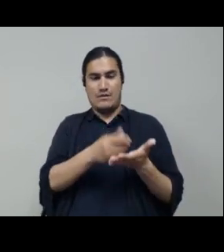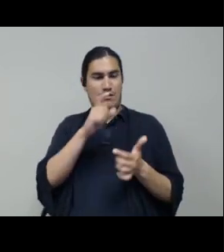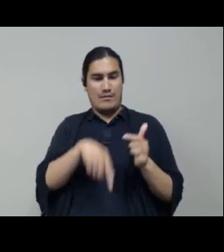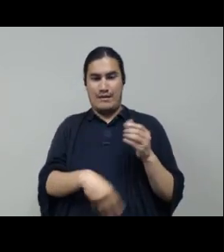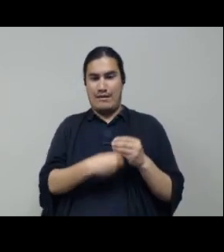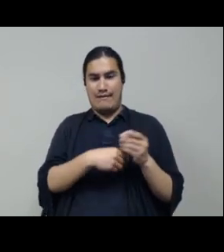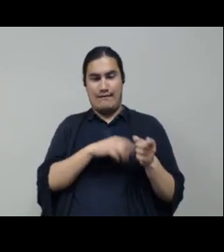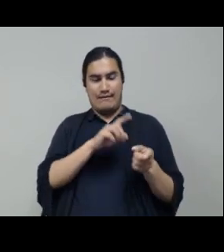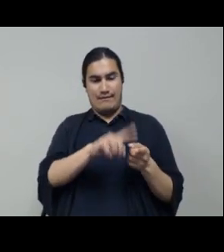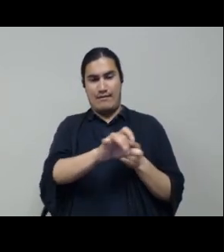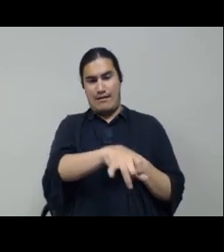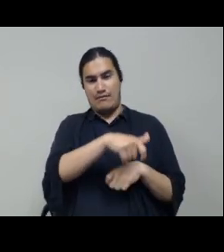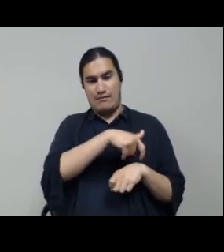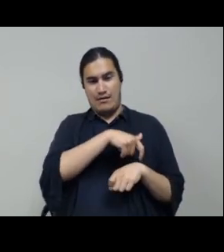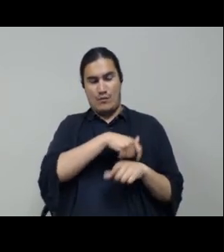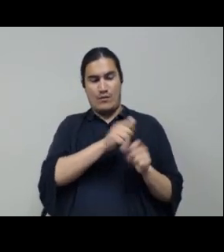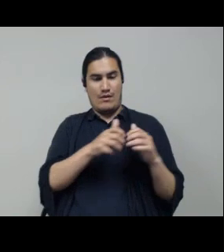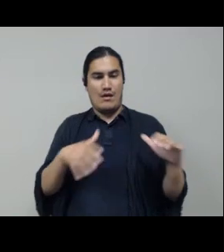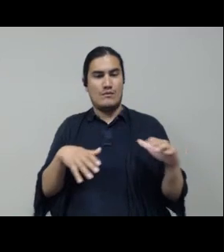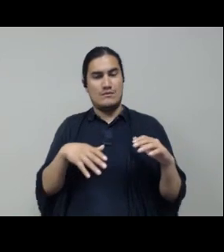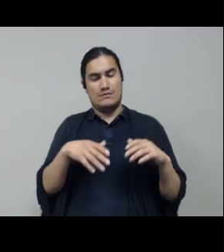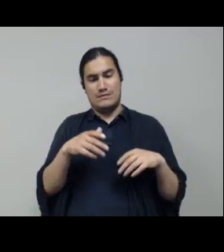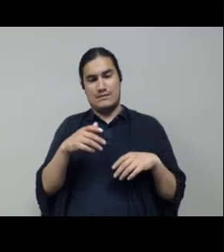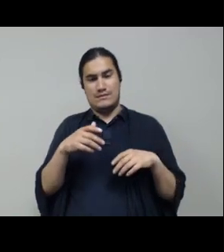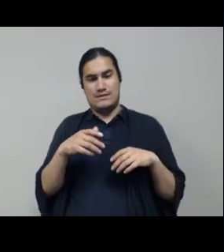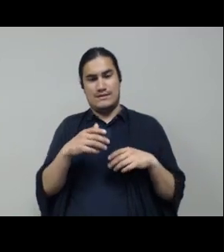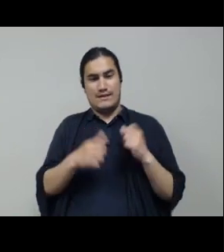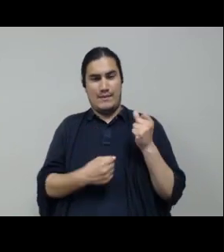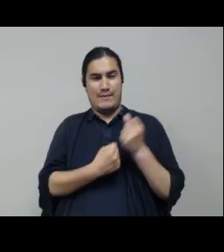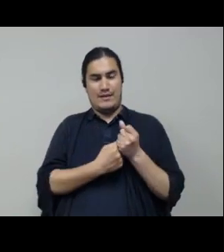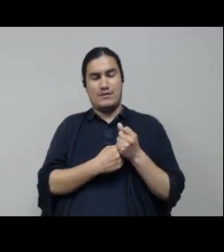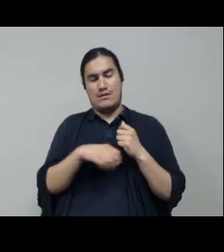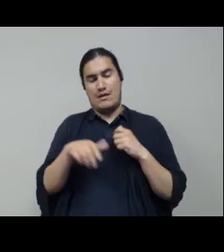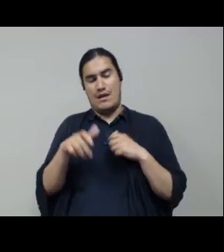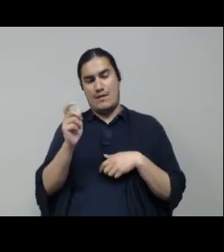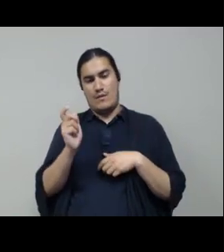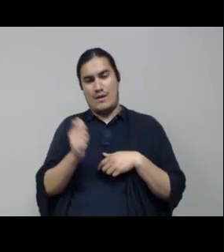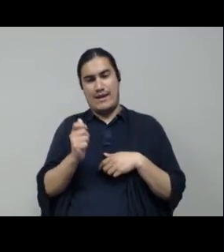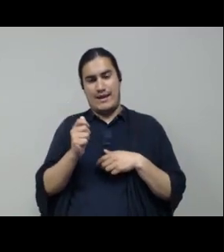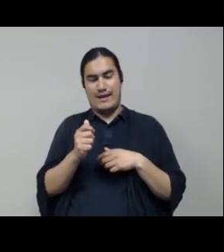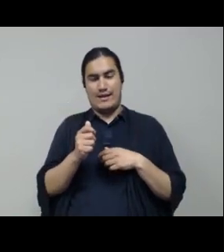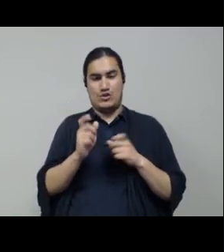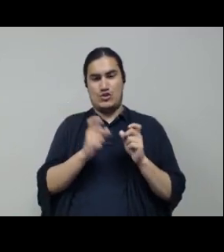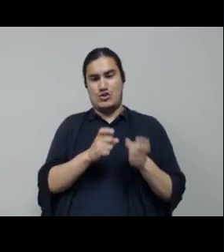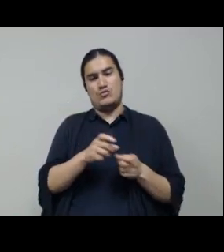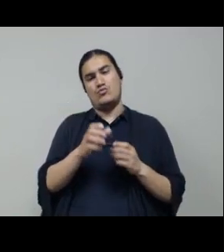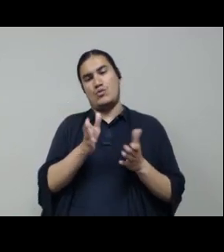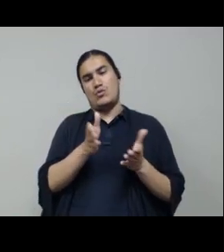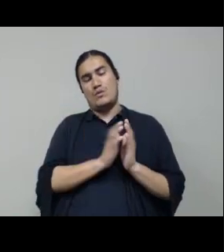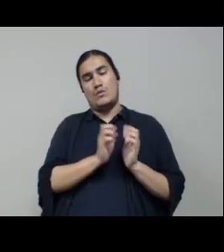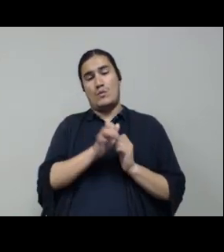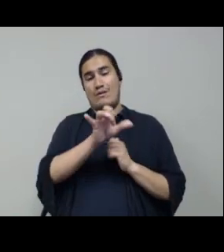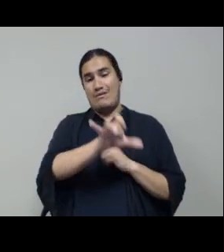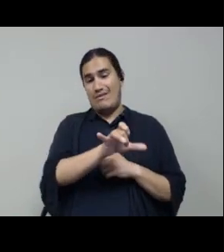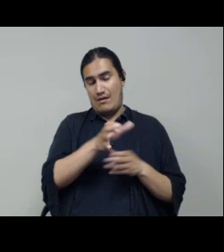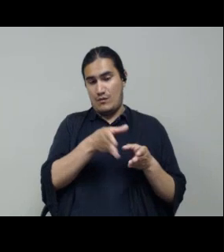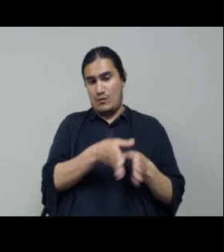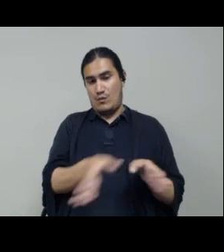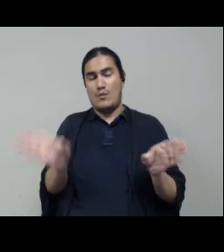the phase without a supplemental allocation request. Some of the new complete streets scope that was added to the project